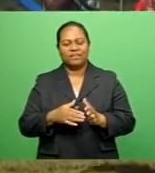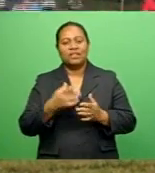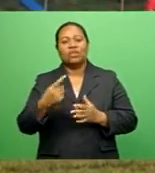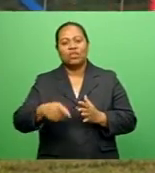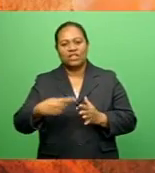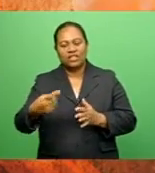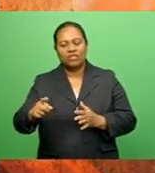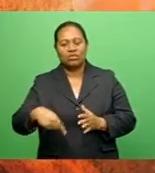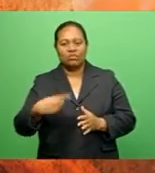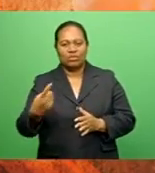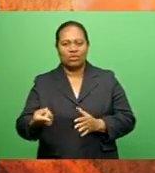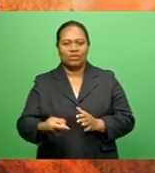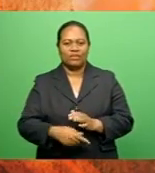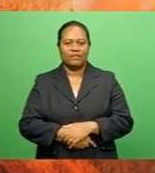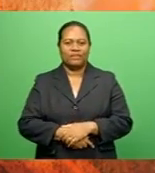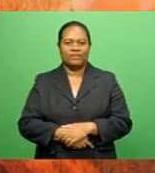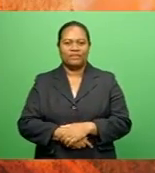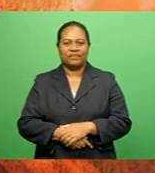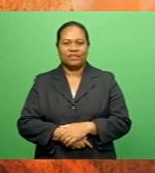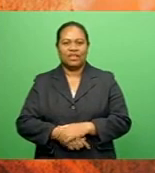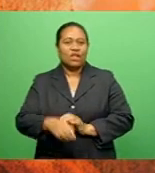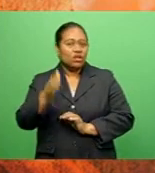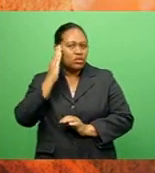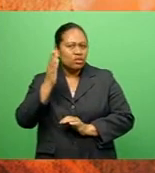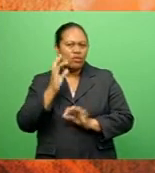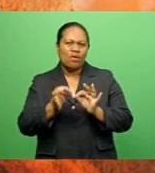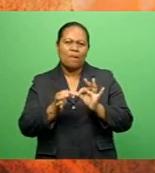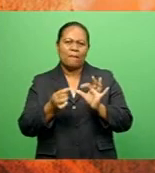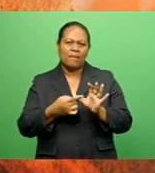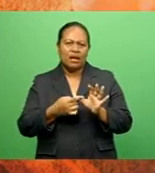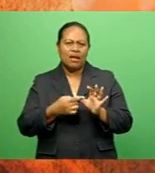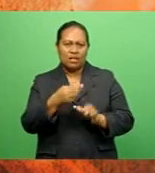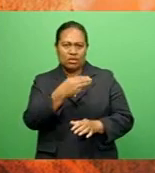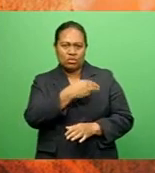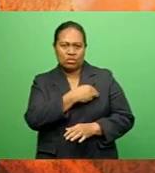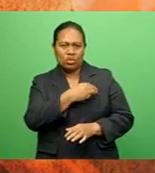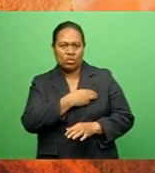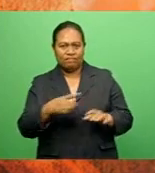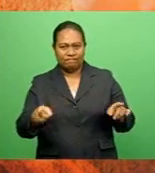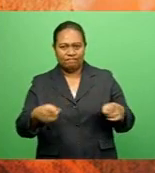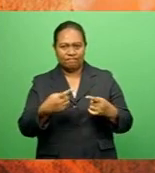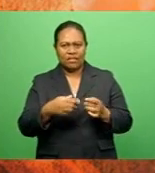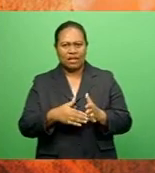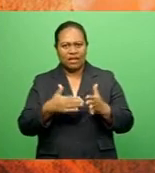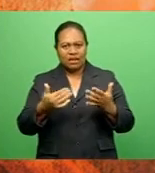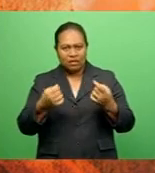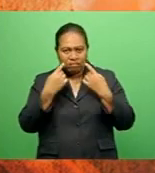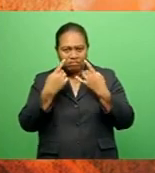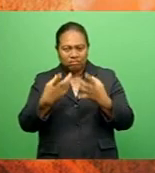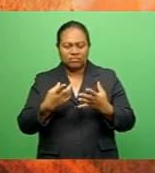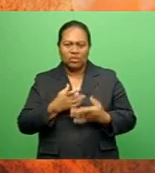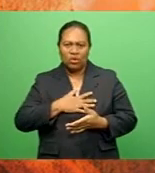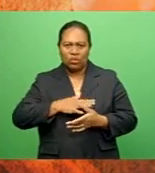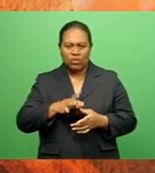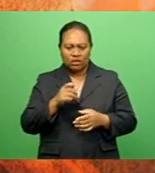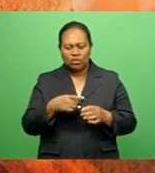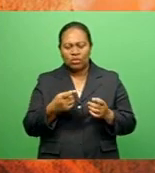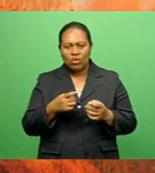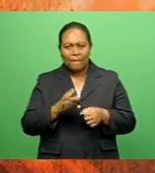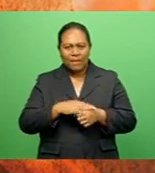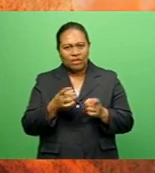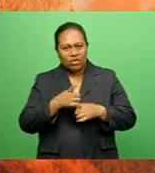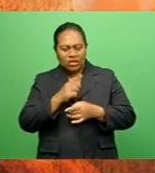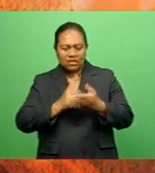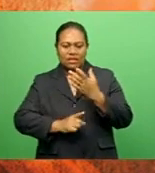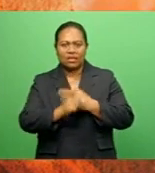tomorrow. Schools from the Mba Zone competition are aiming to cause upsets during the Coca-Cola Games, as a number of